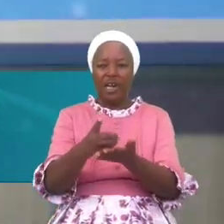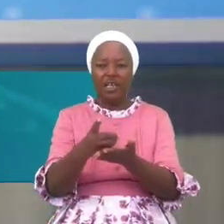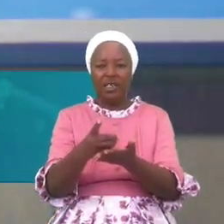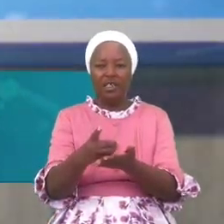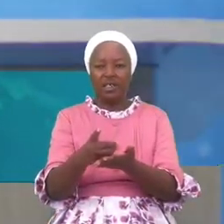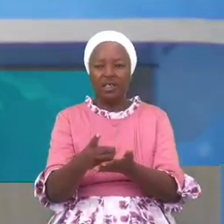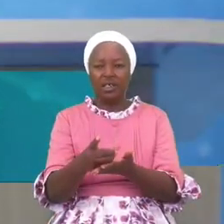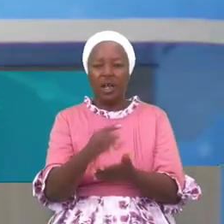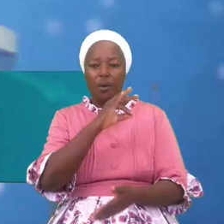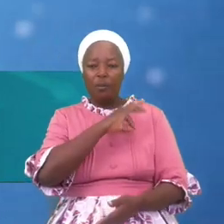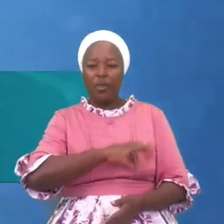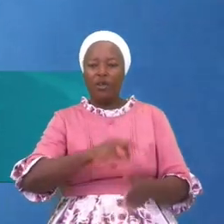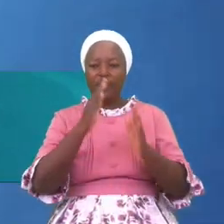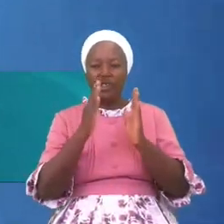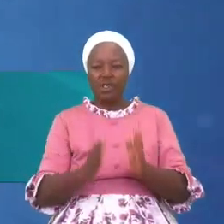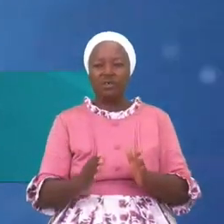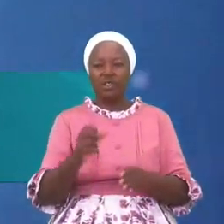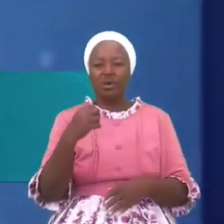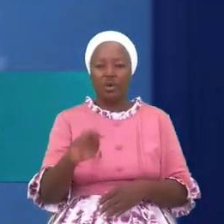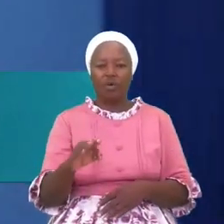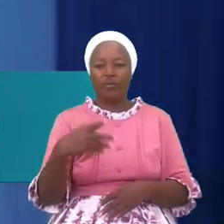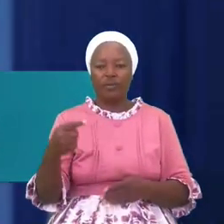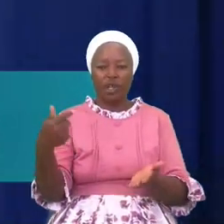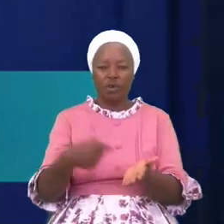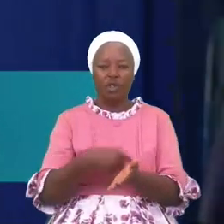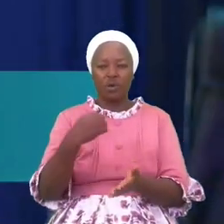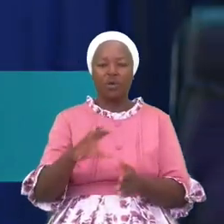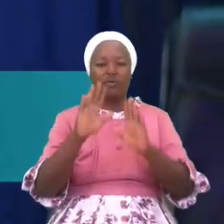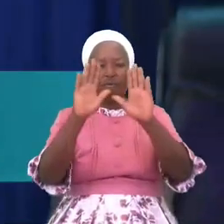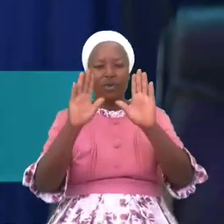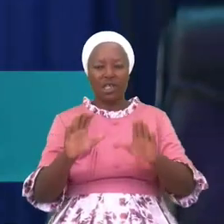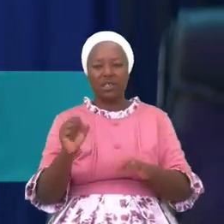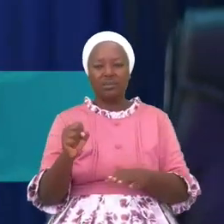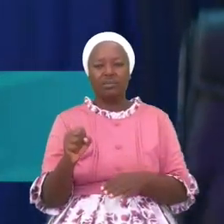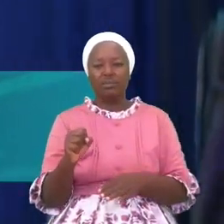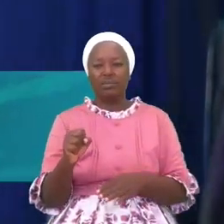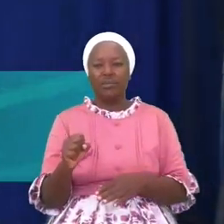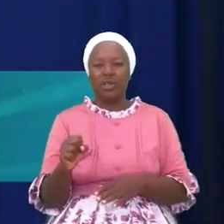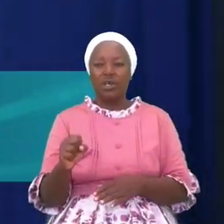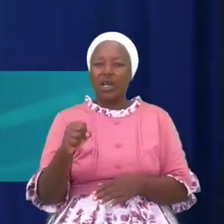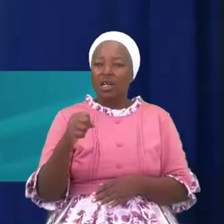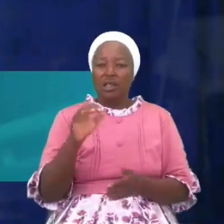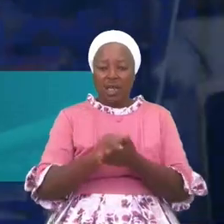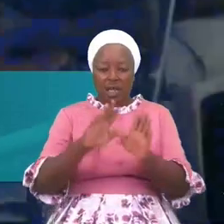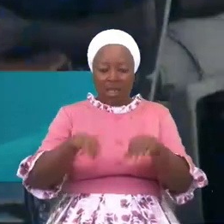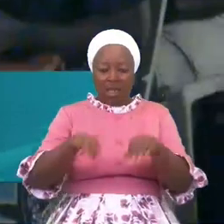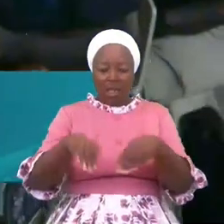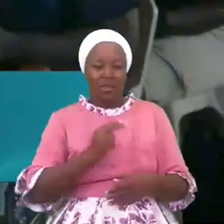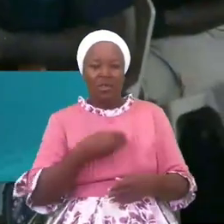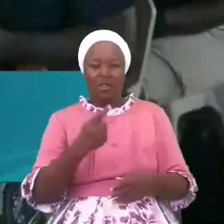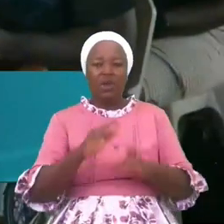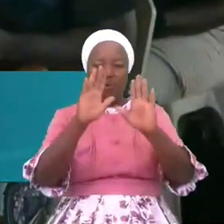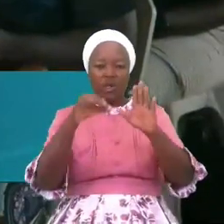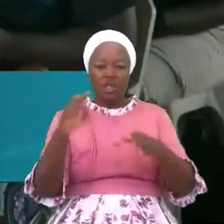the gospel of wonders that grants us the wonder of salvation, the wonder of